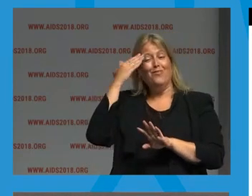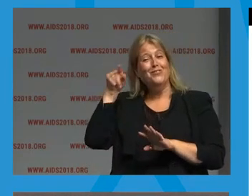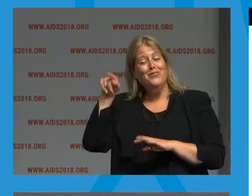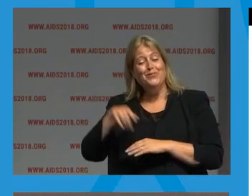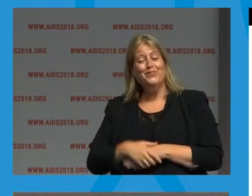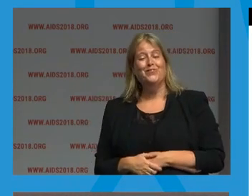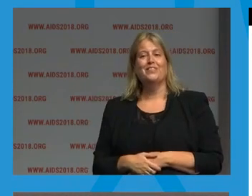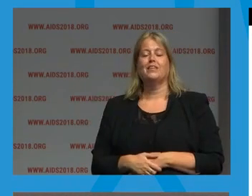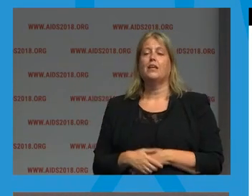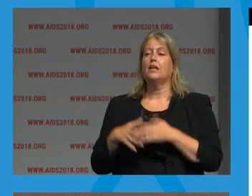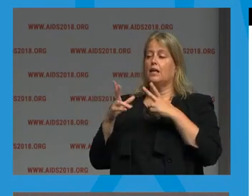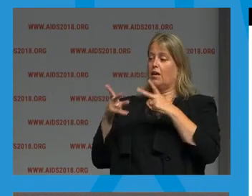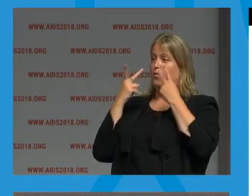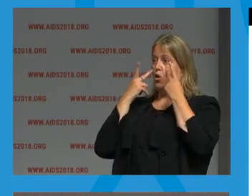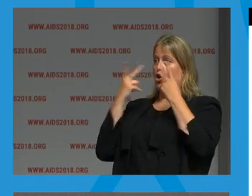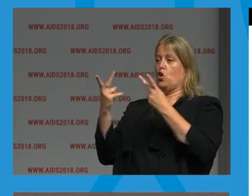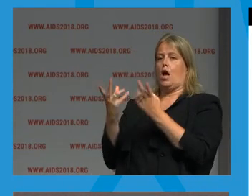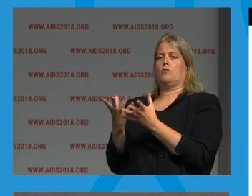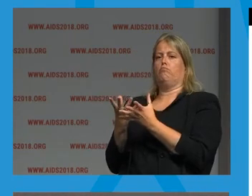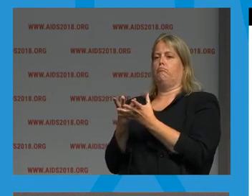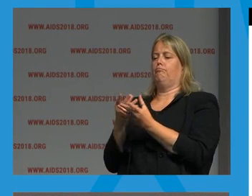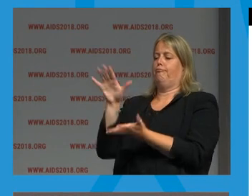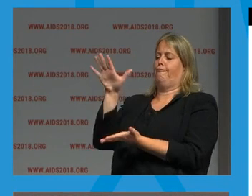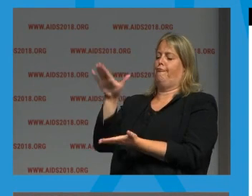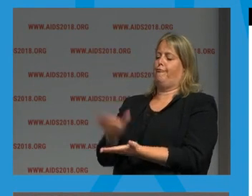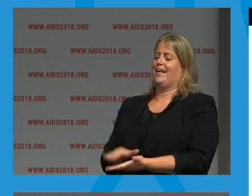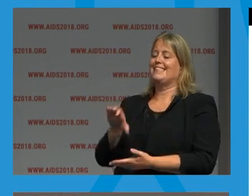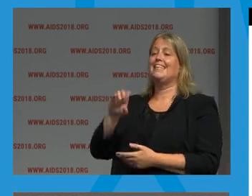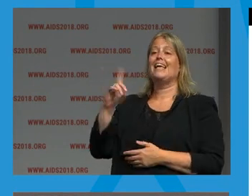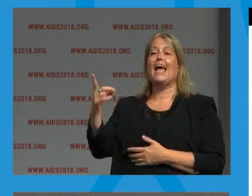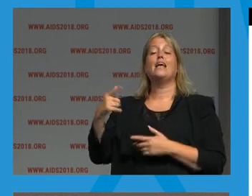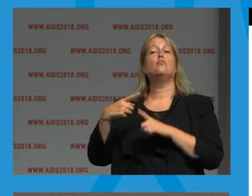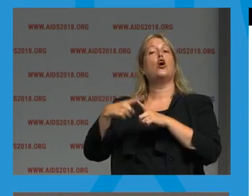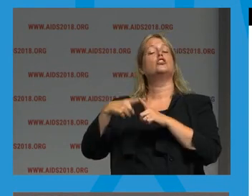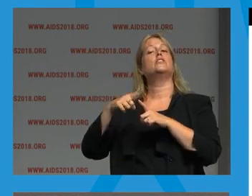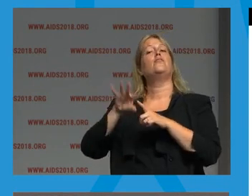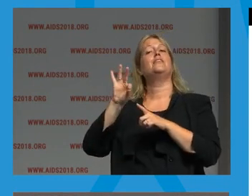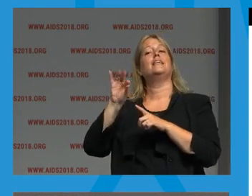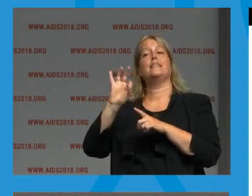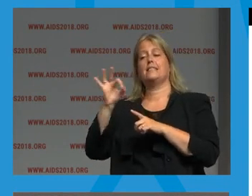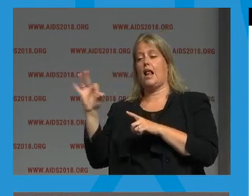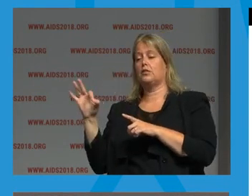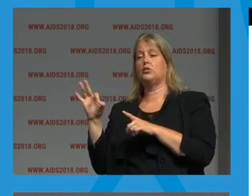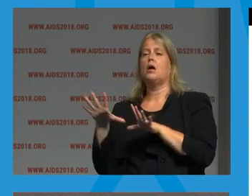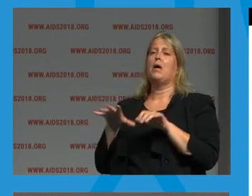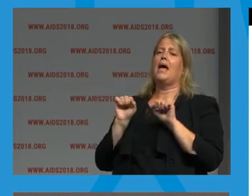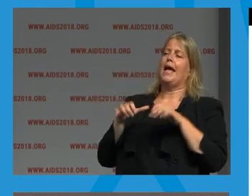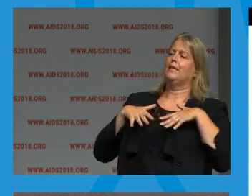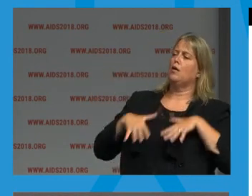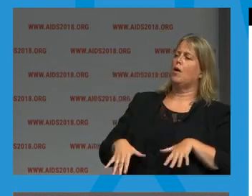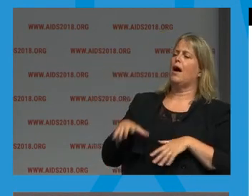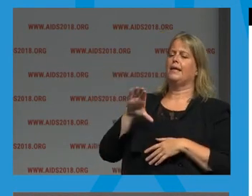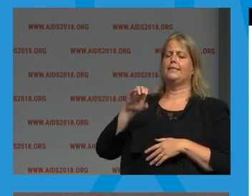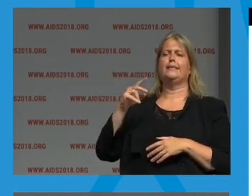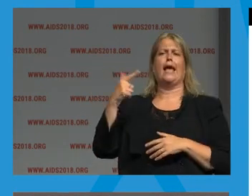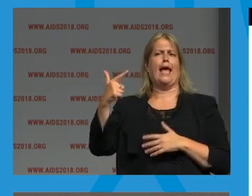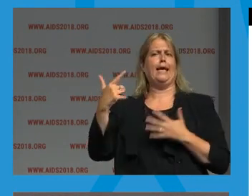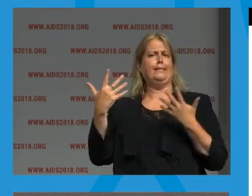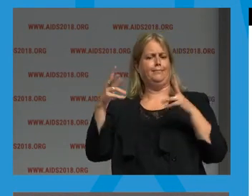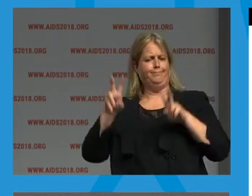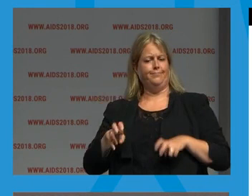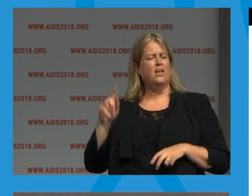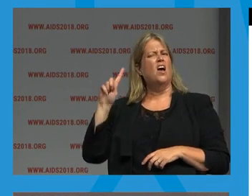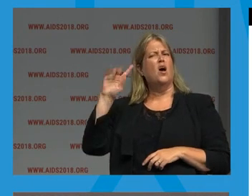Because when you look at a depletion of CD8 positive T cells with an antibody to CD8 beta, as shown in the